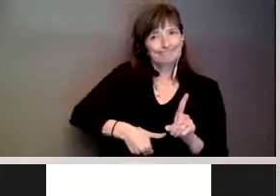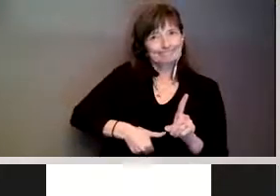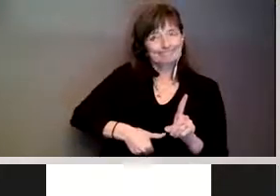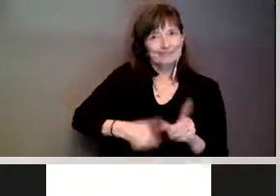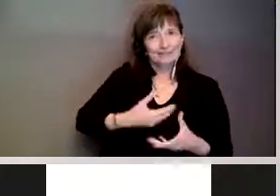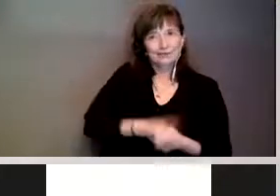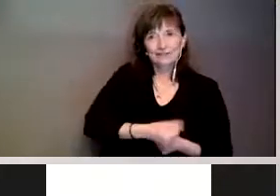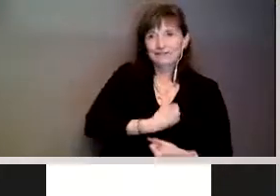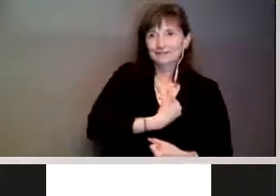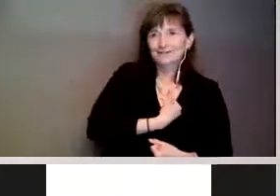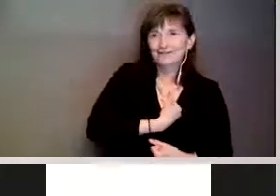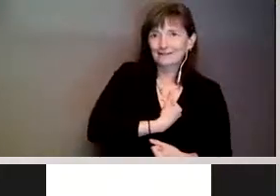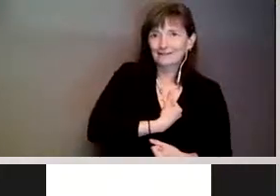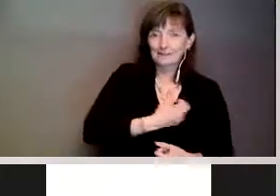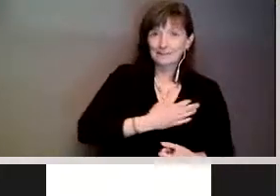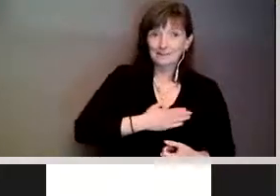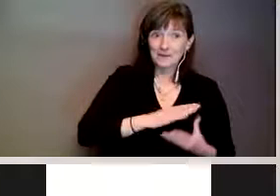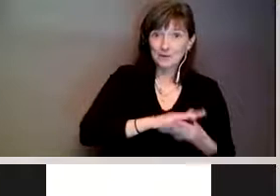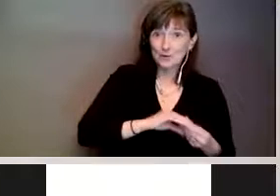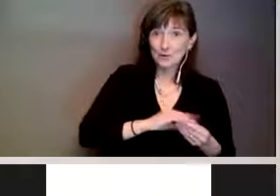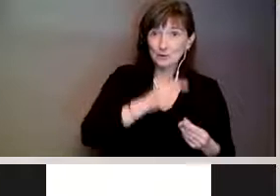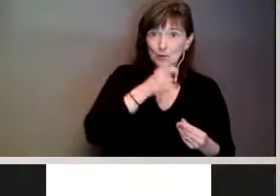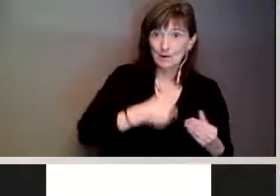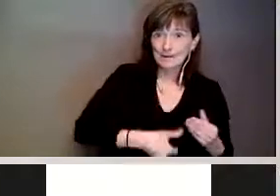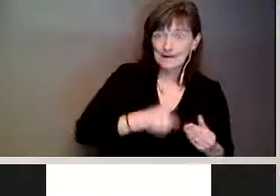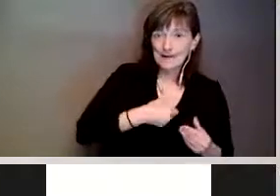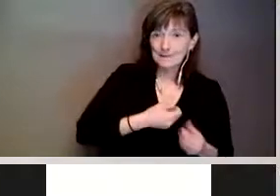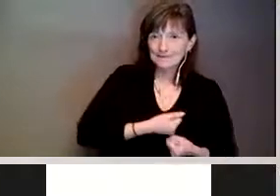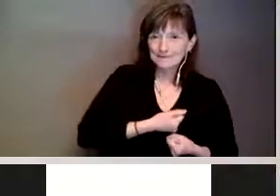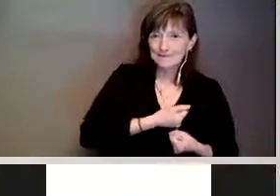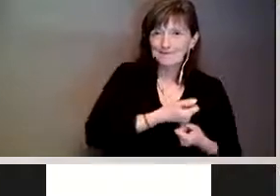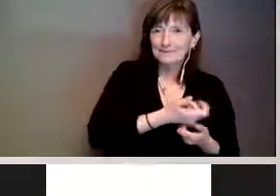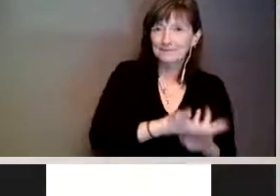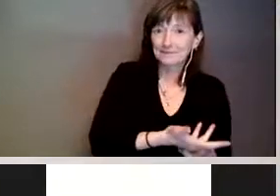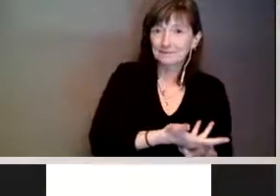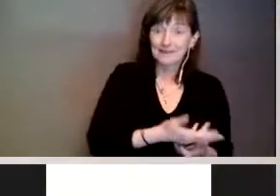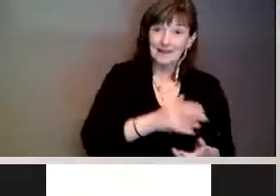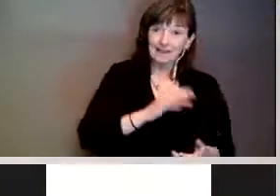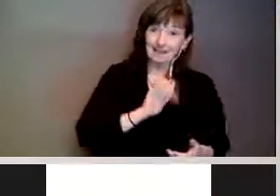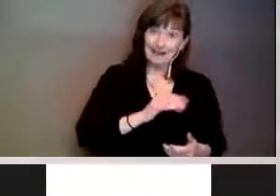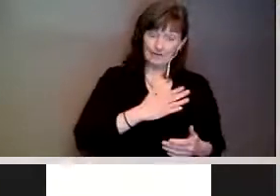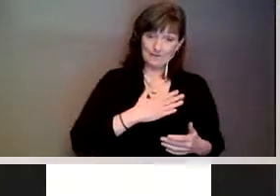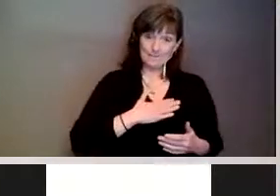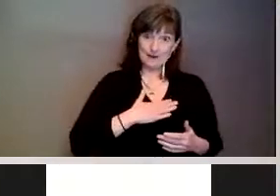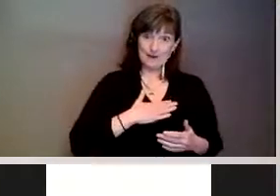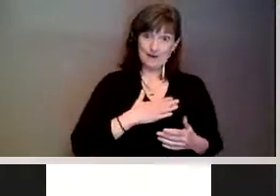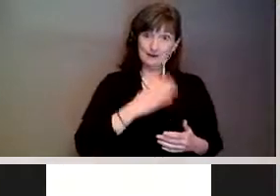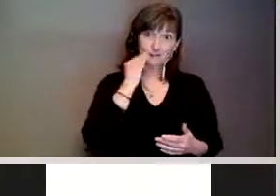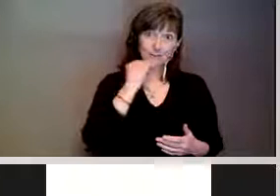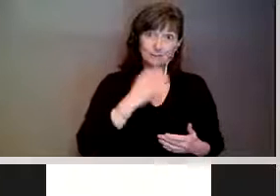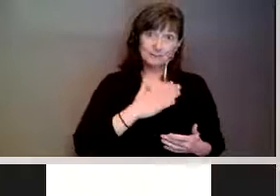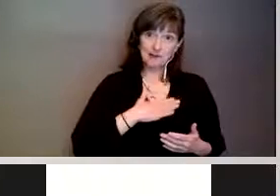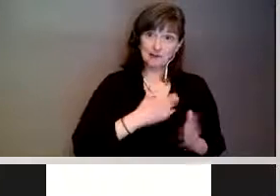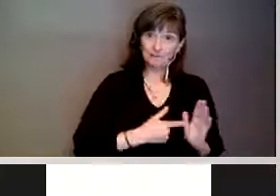your story, because that element of your story might help somebody else add with